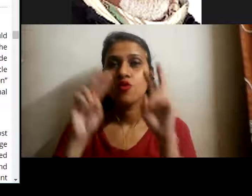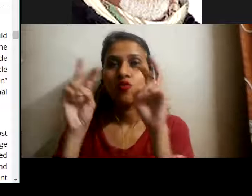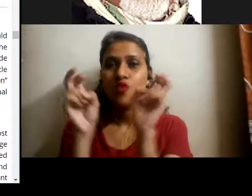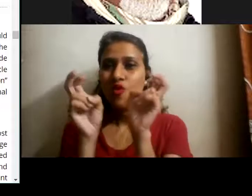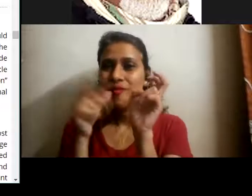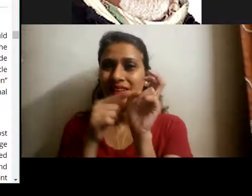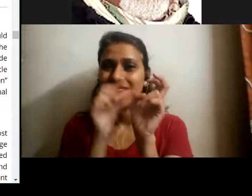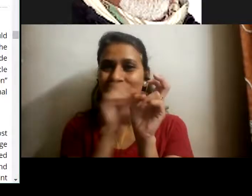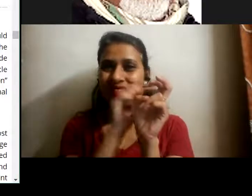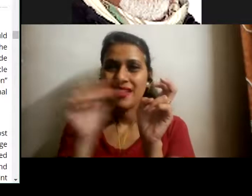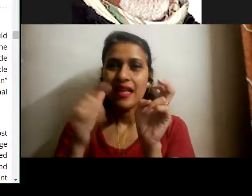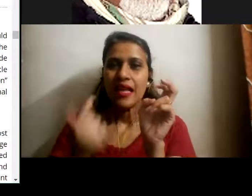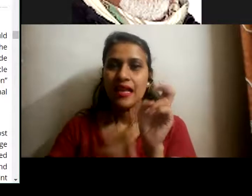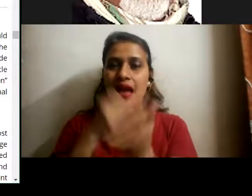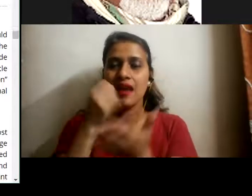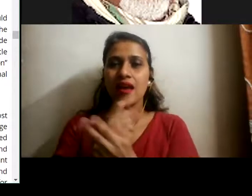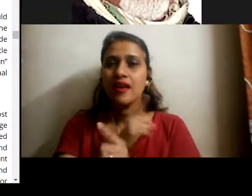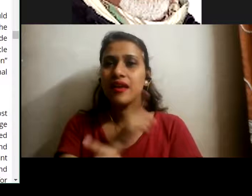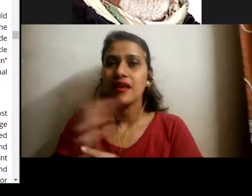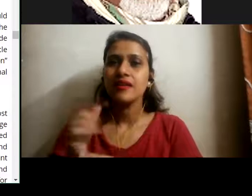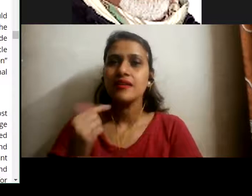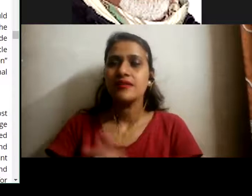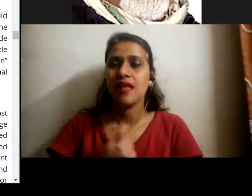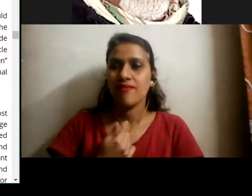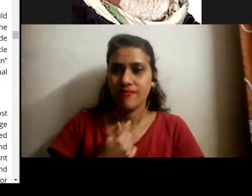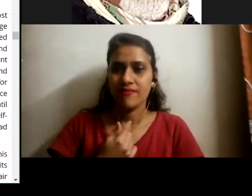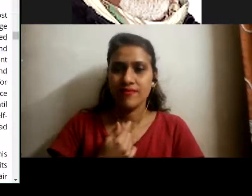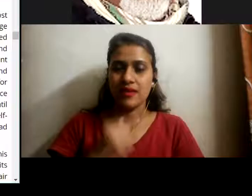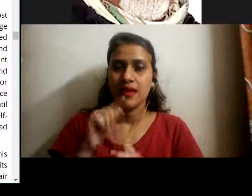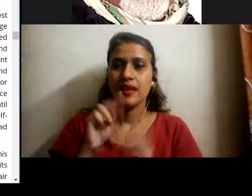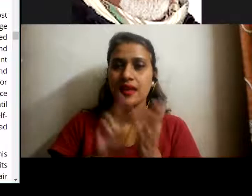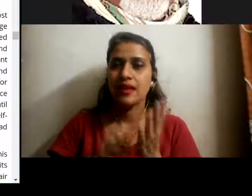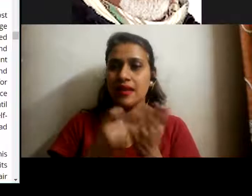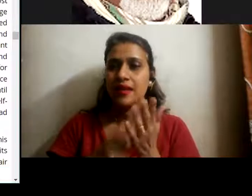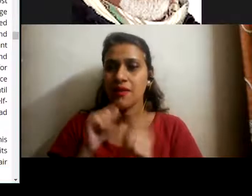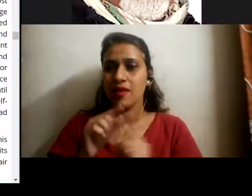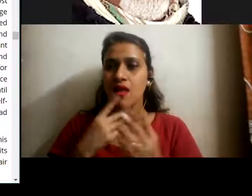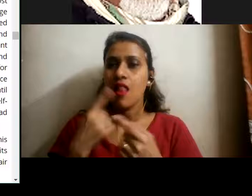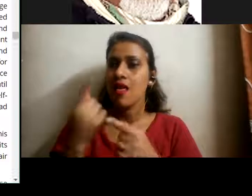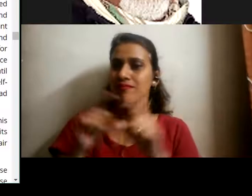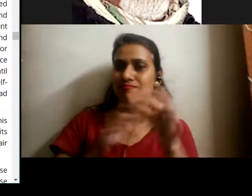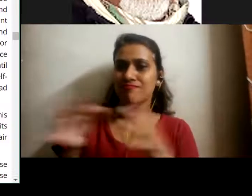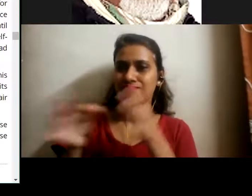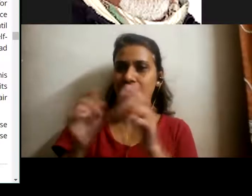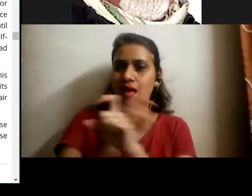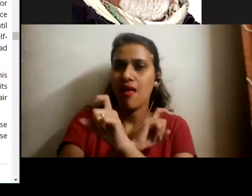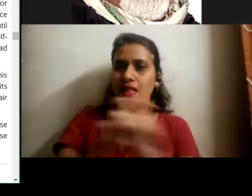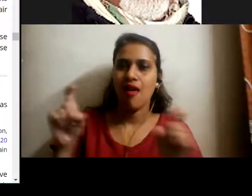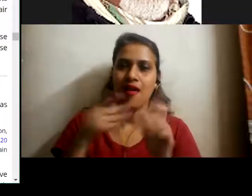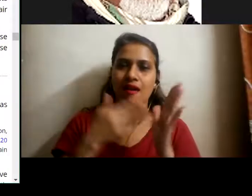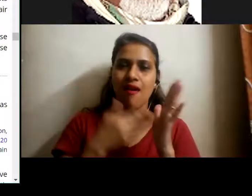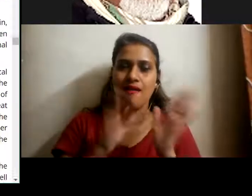against self-incrimination under this article of the Constitution. So here it is discussed clearly. Once this is